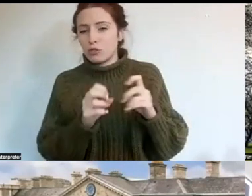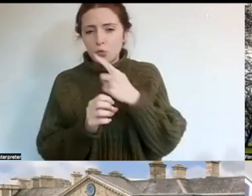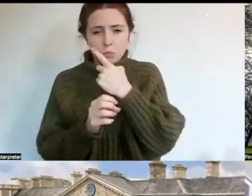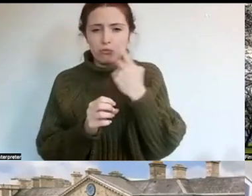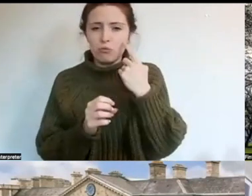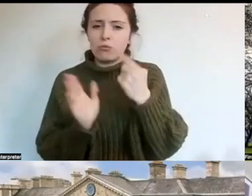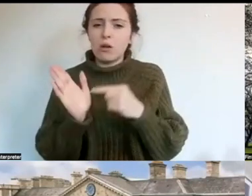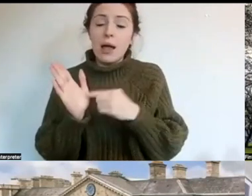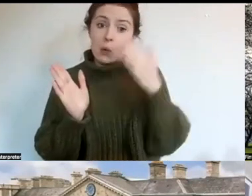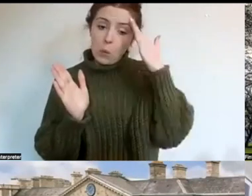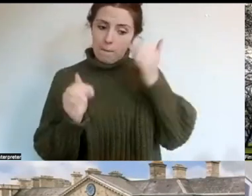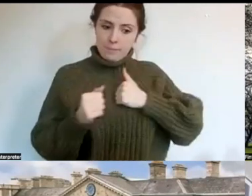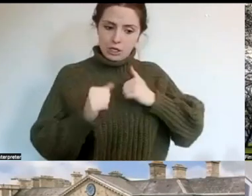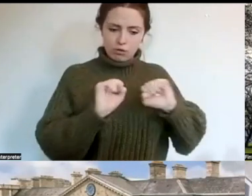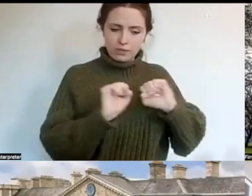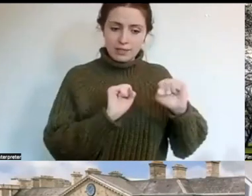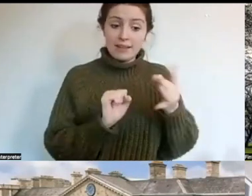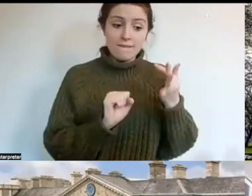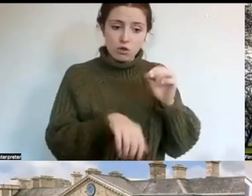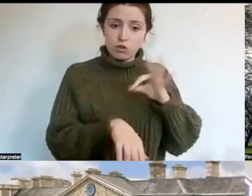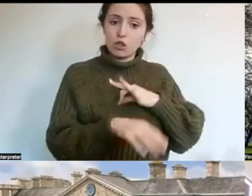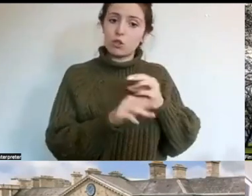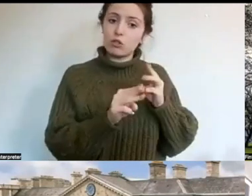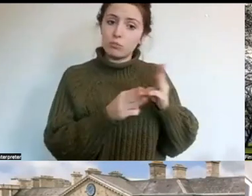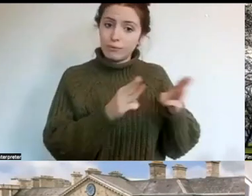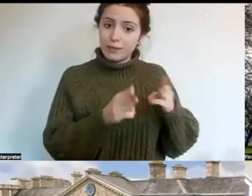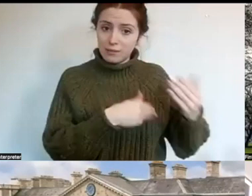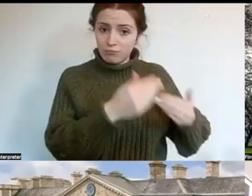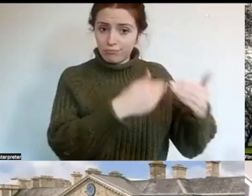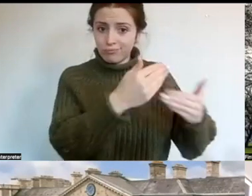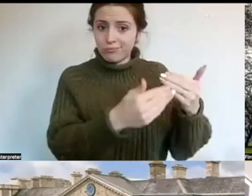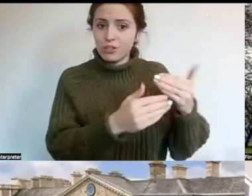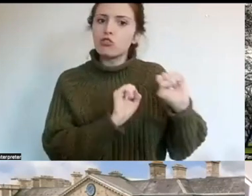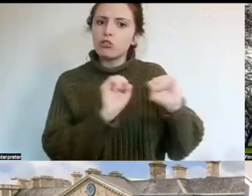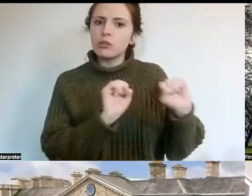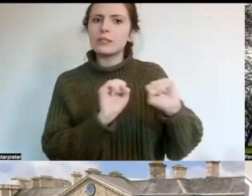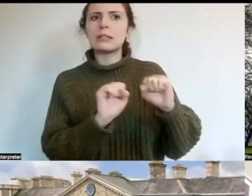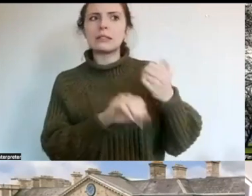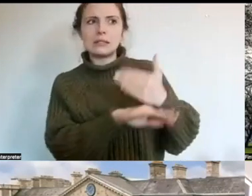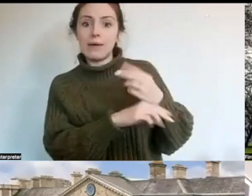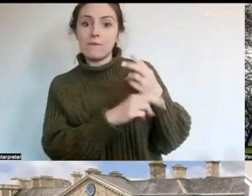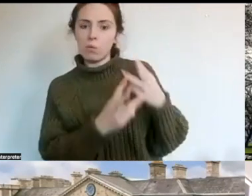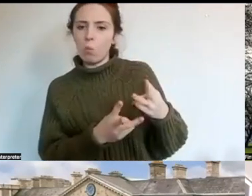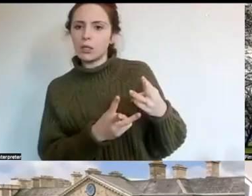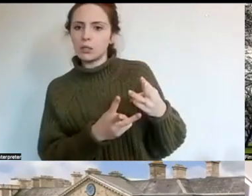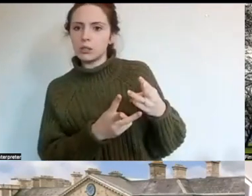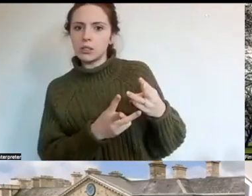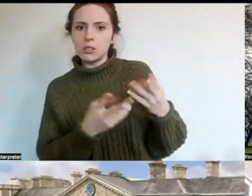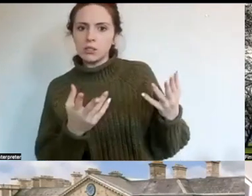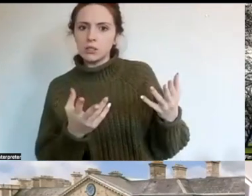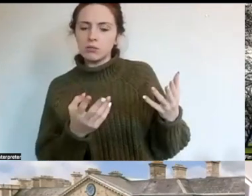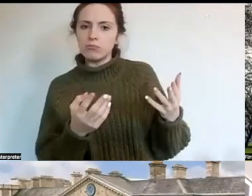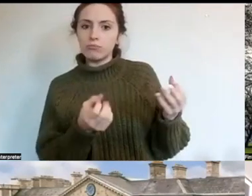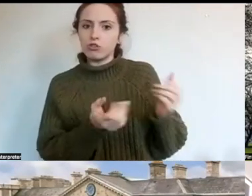services that where there is good practice, services and staff really want to share that. They want to be able to, you know, for other people to also know how